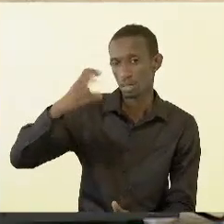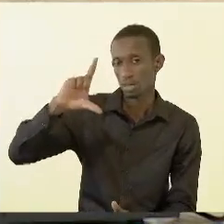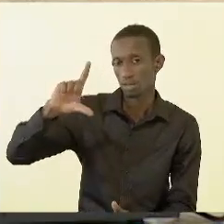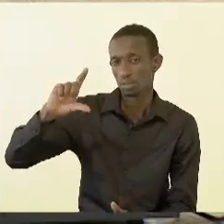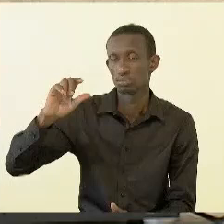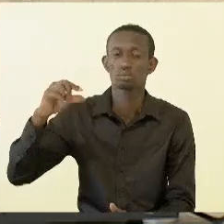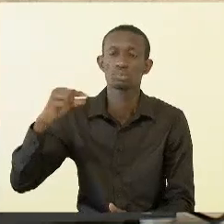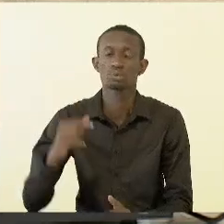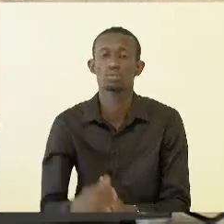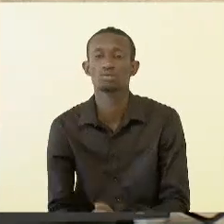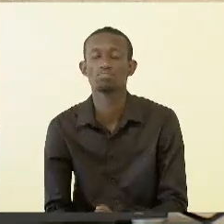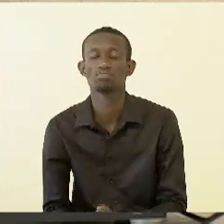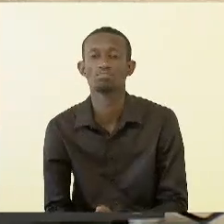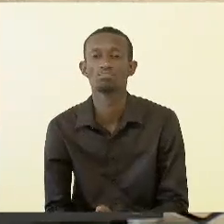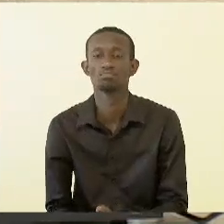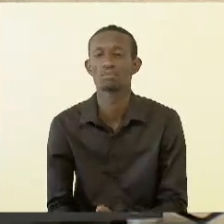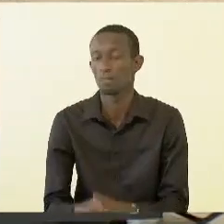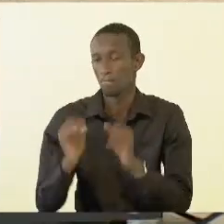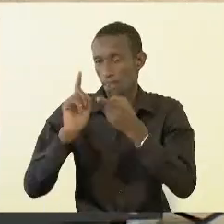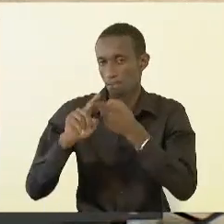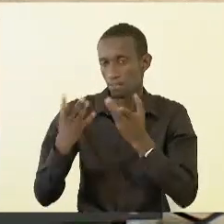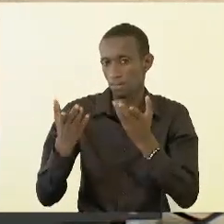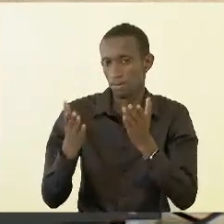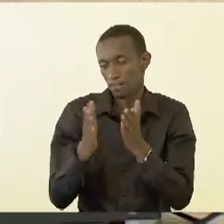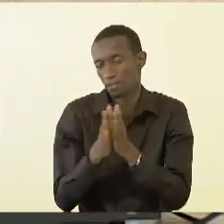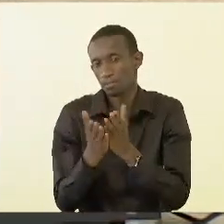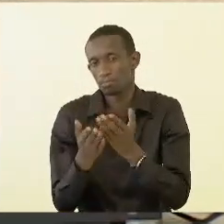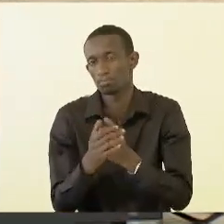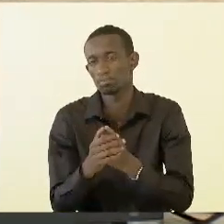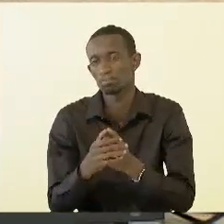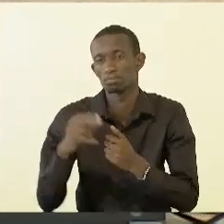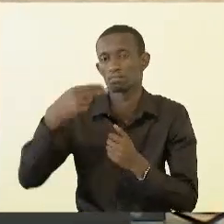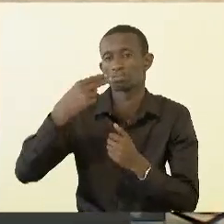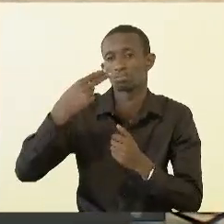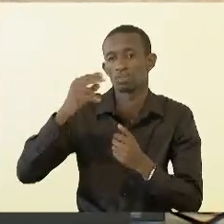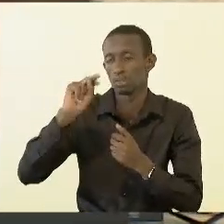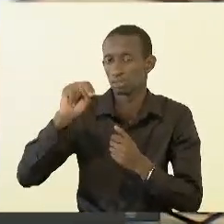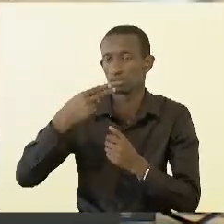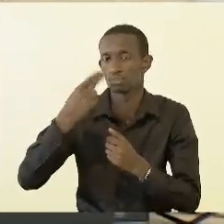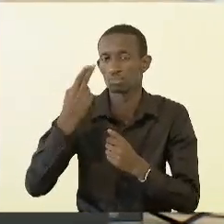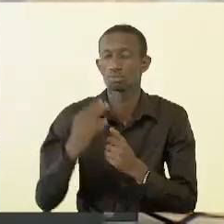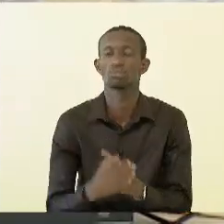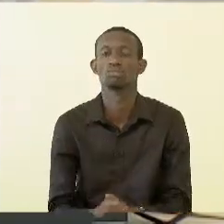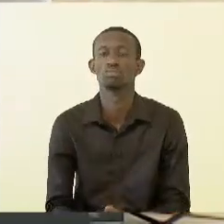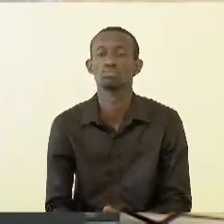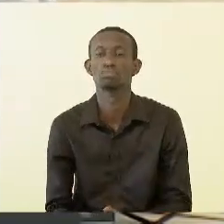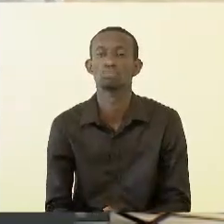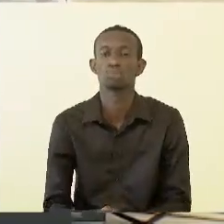gas, when it reacts with this was ammonia gas. So this bottle